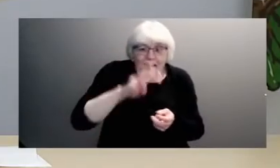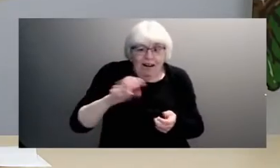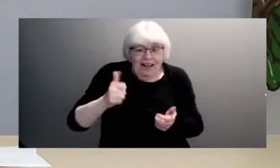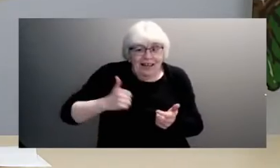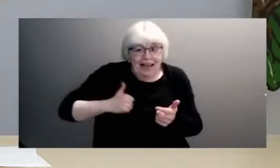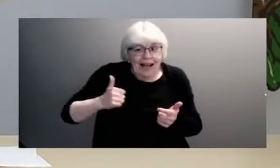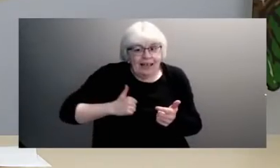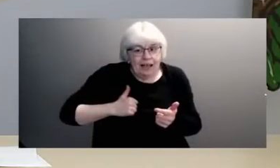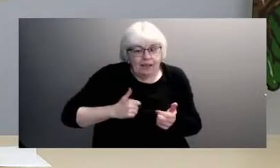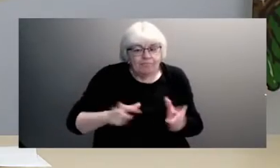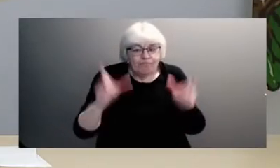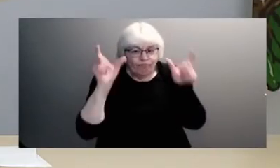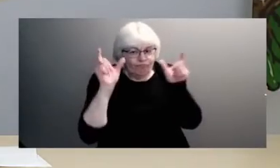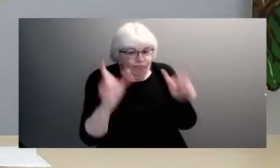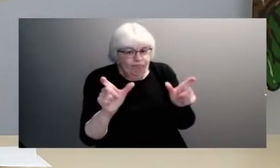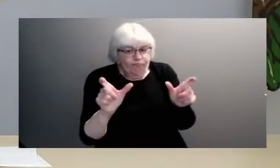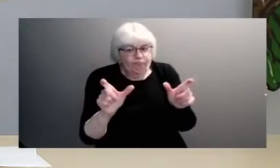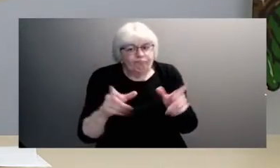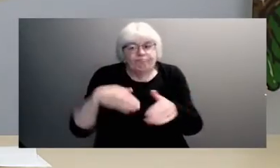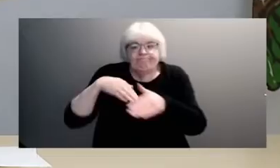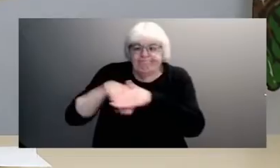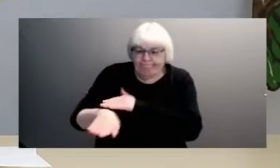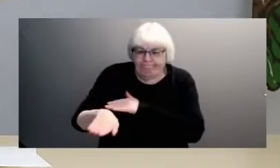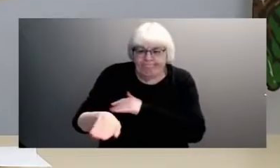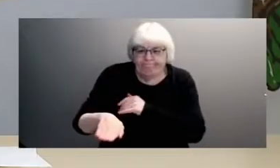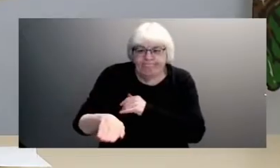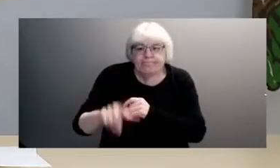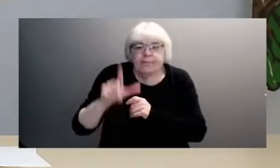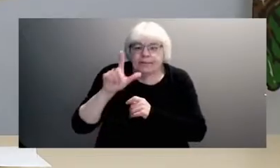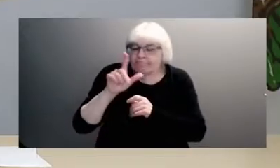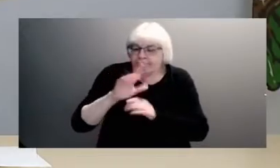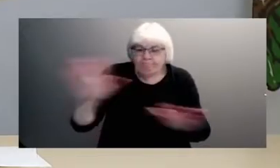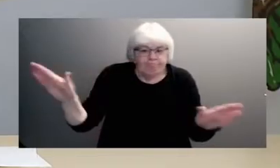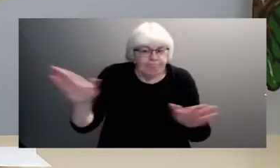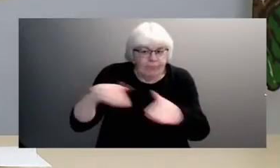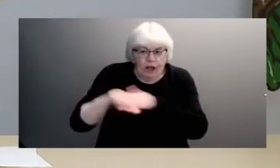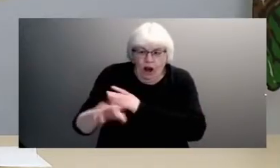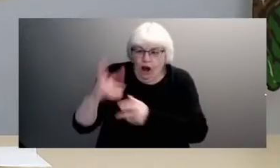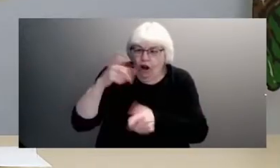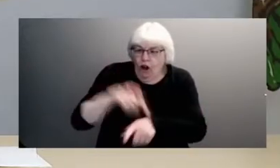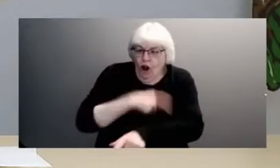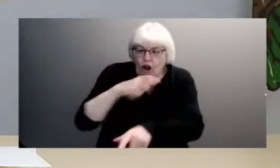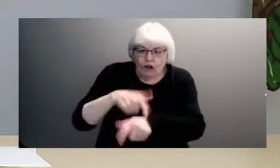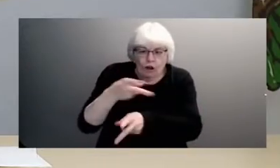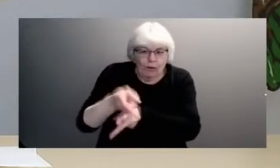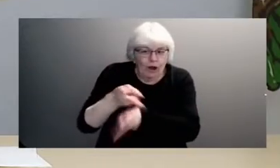had at least 2 negative tests, including a test on day 4.